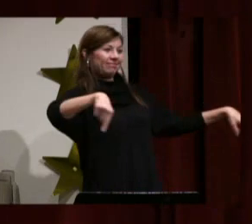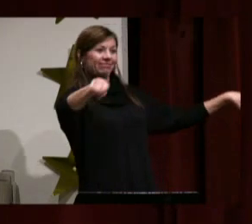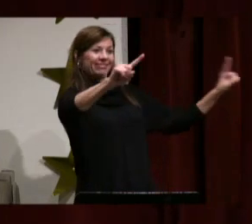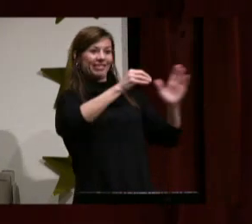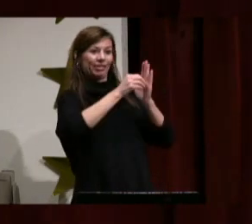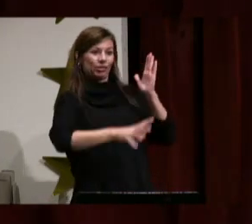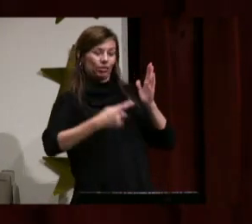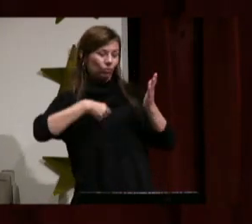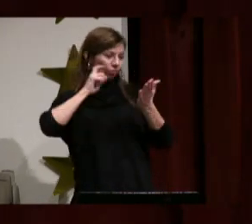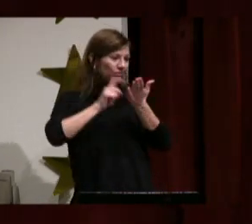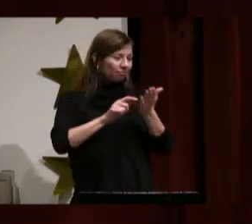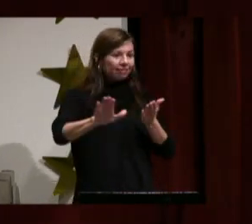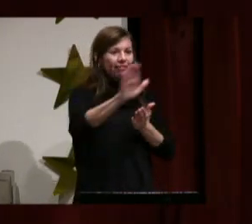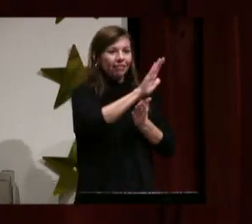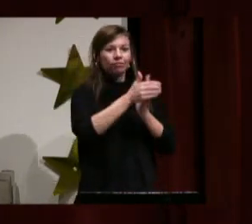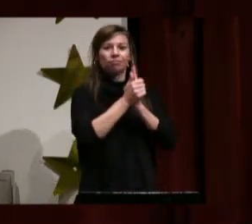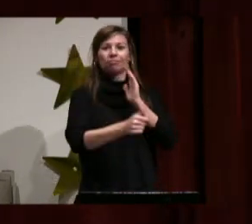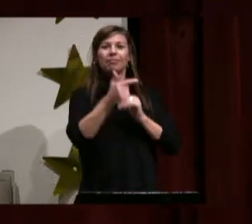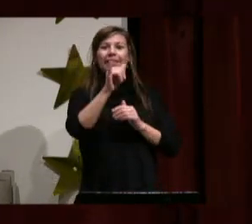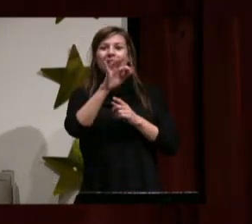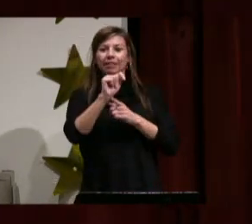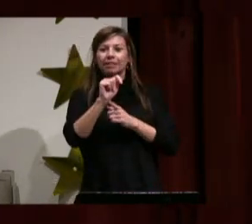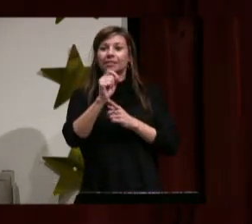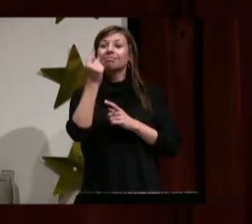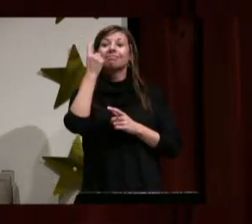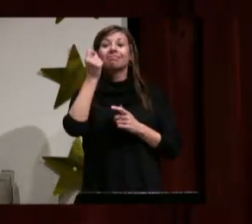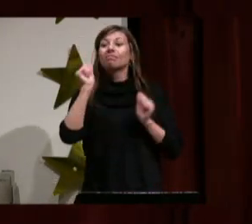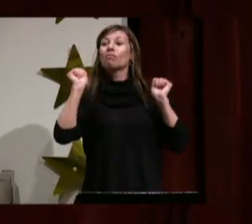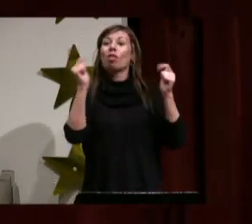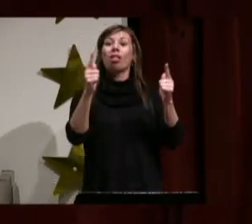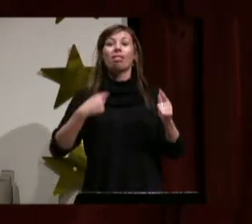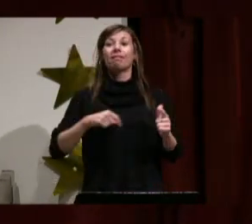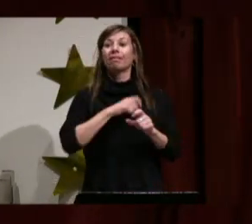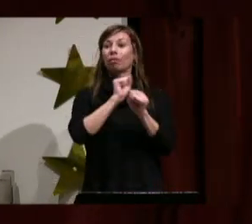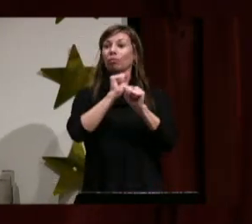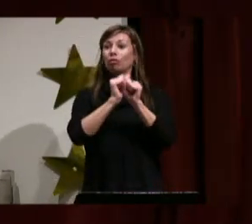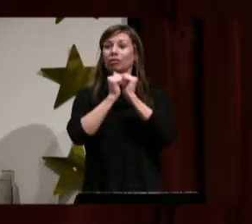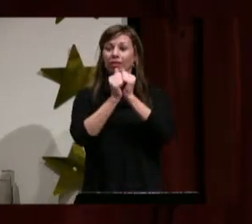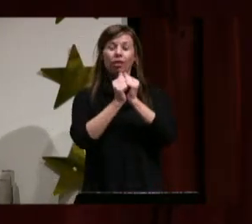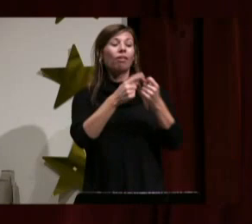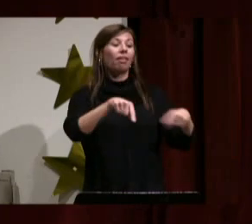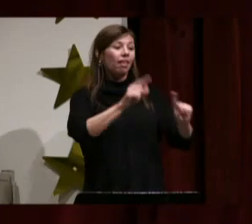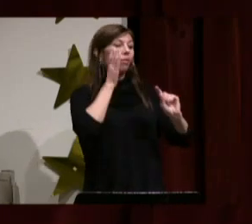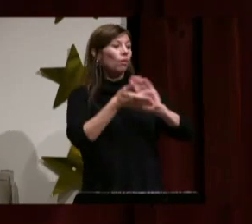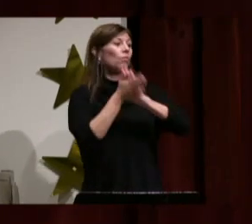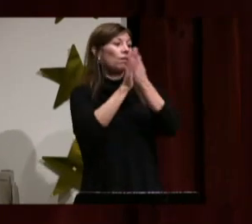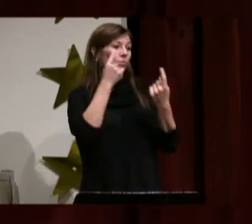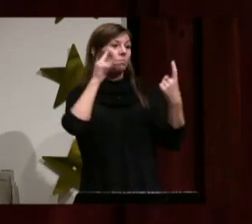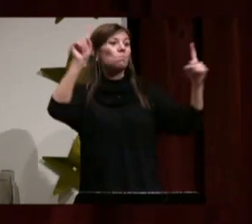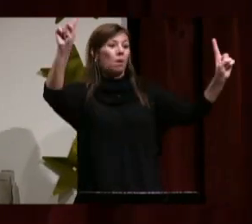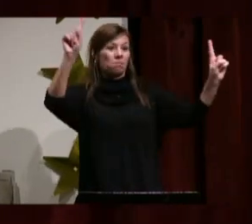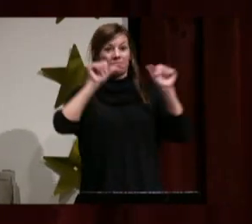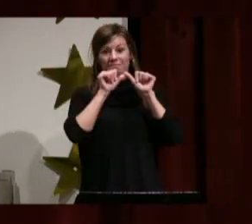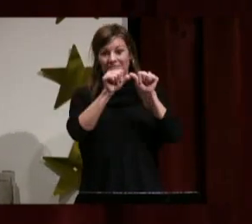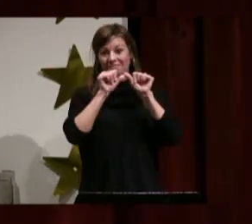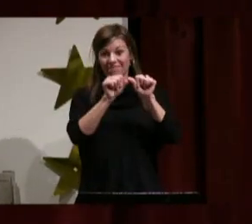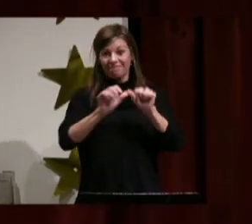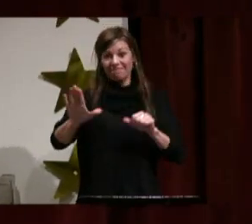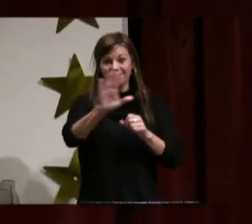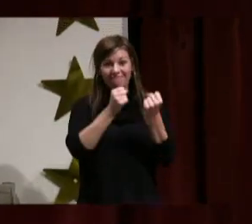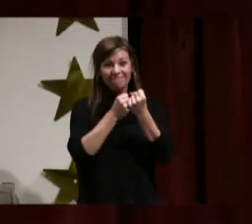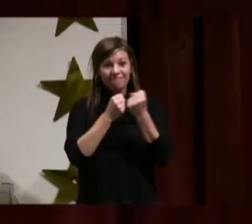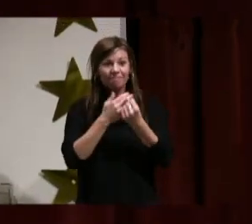they have, and we know that with all of us working together, they will be successful. So I really appreciate your ongoing continued